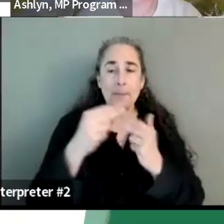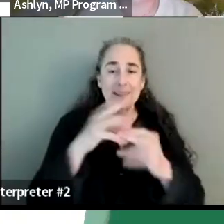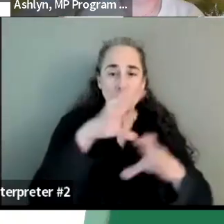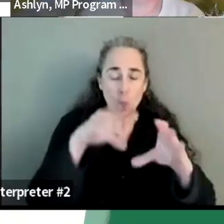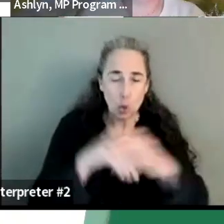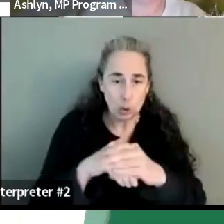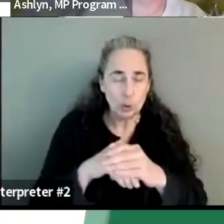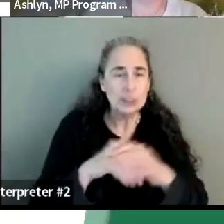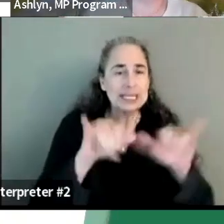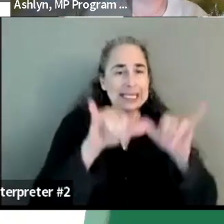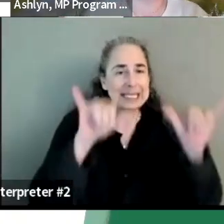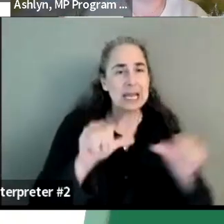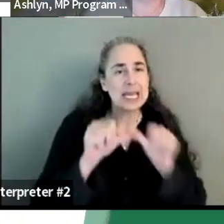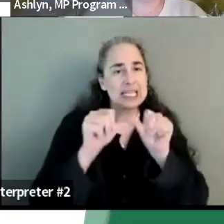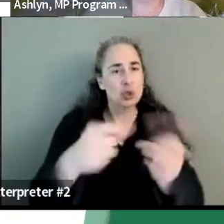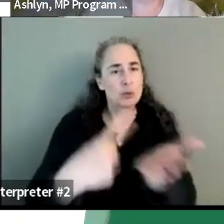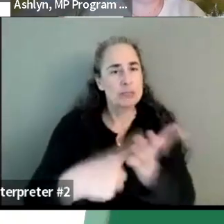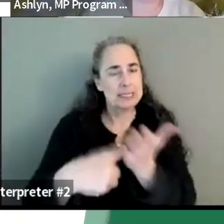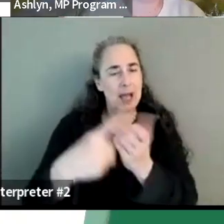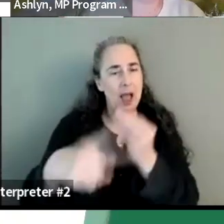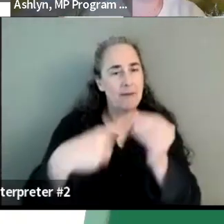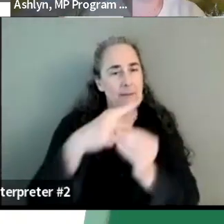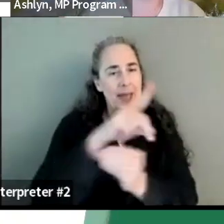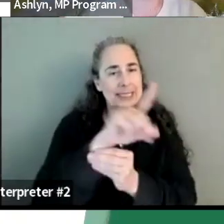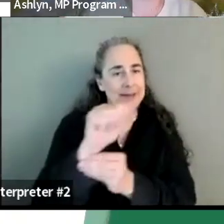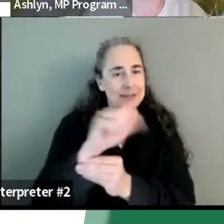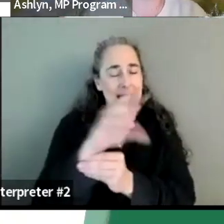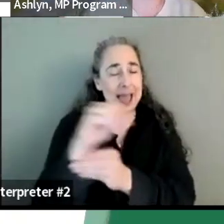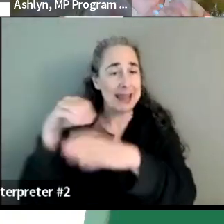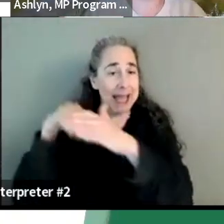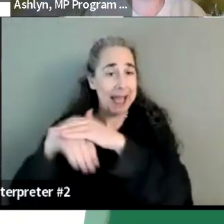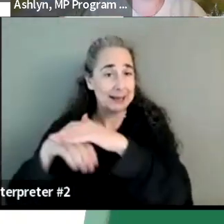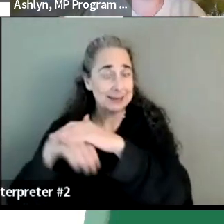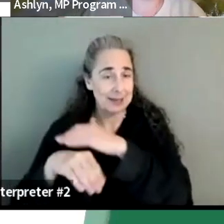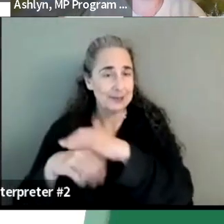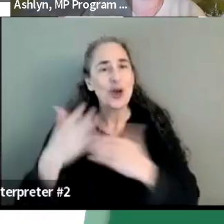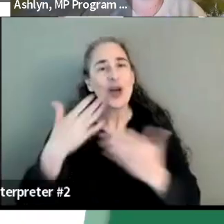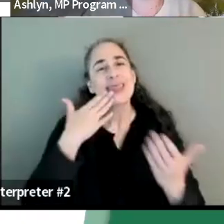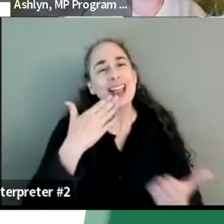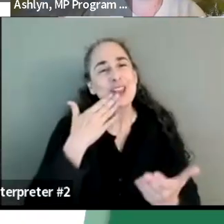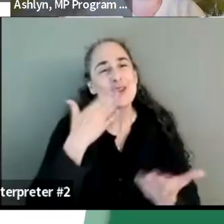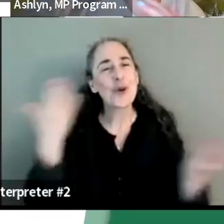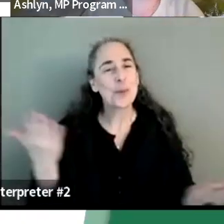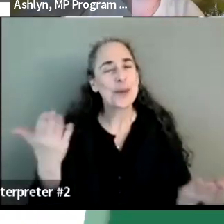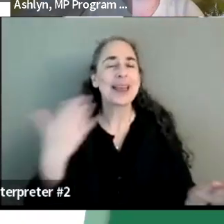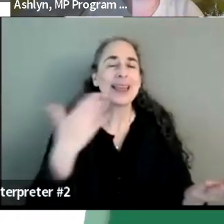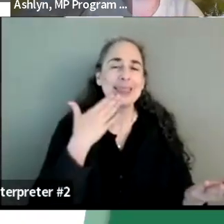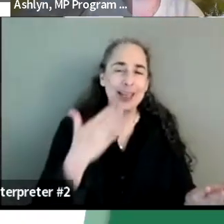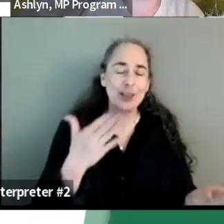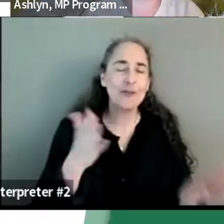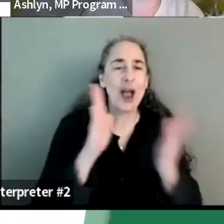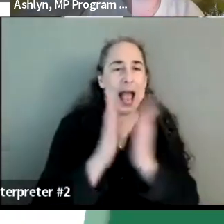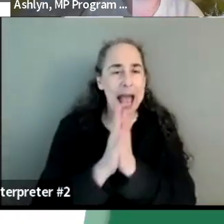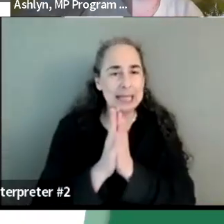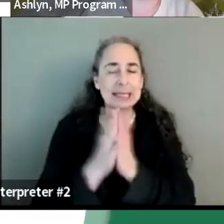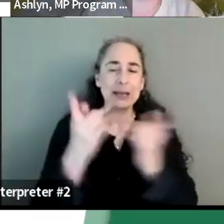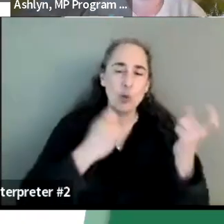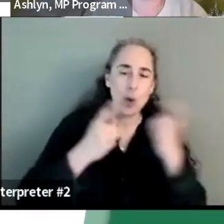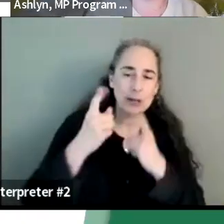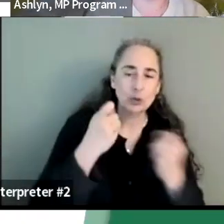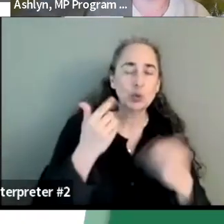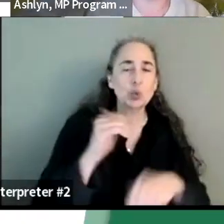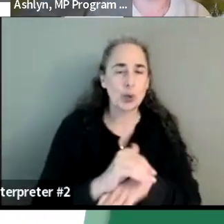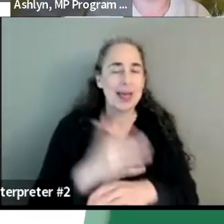and continuing conversations around usability and access. So thank you for being here. Thank you for asking your questions